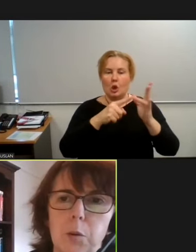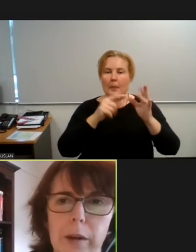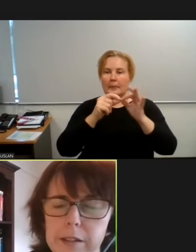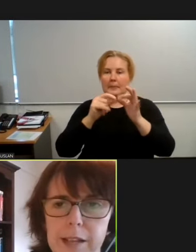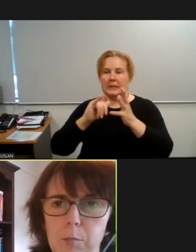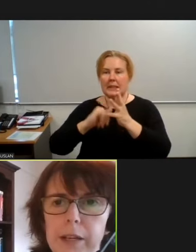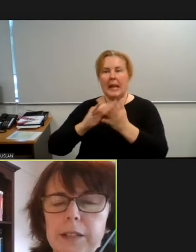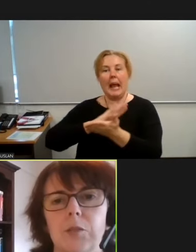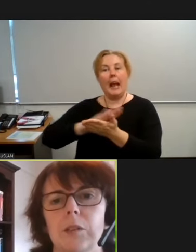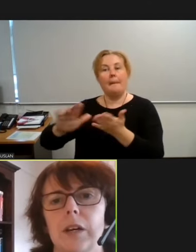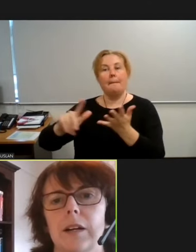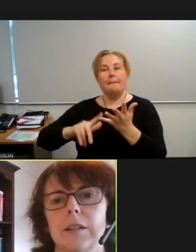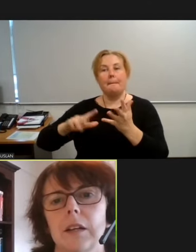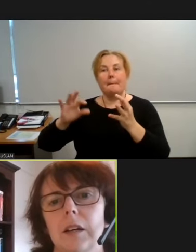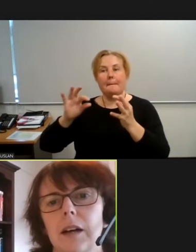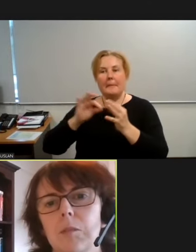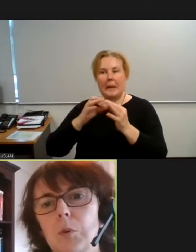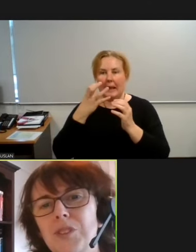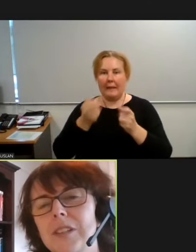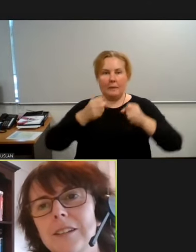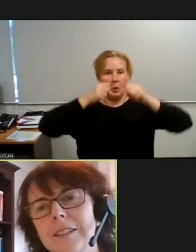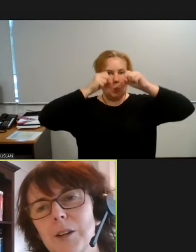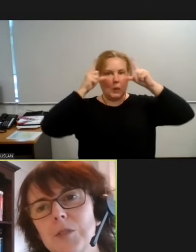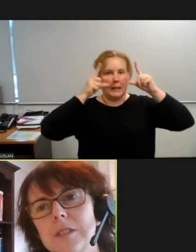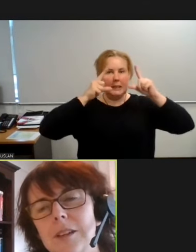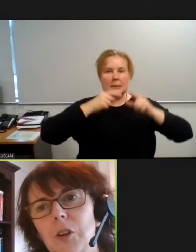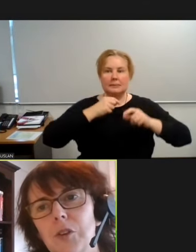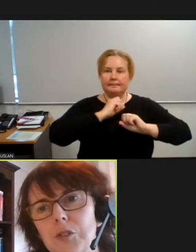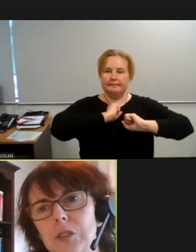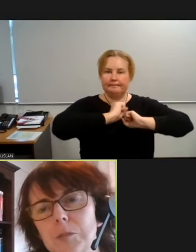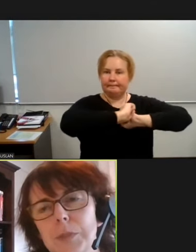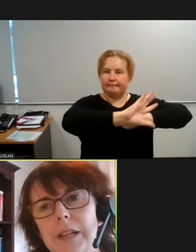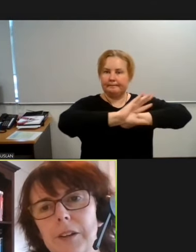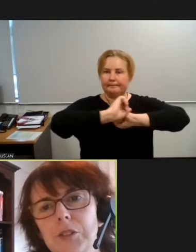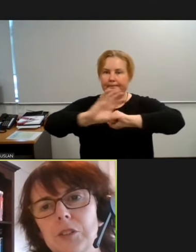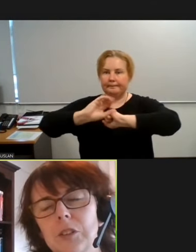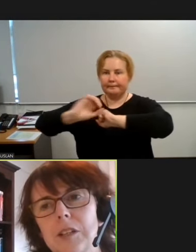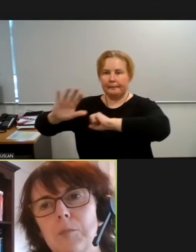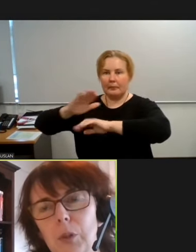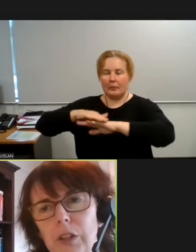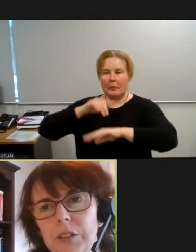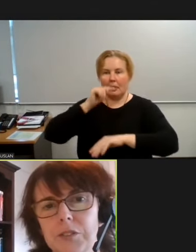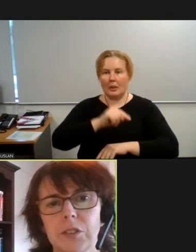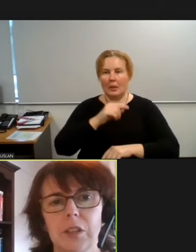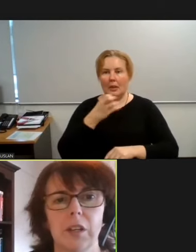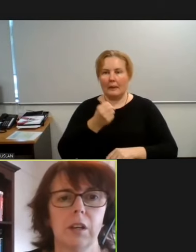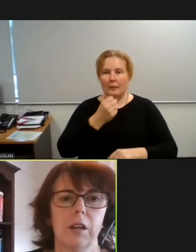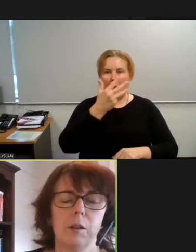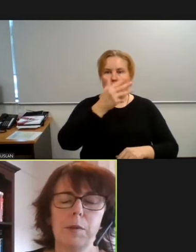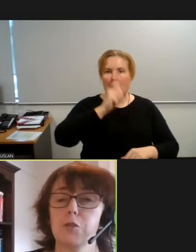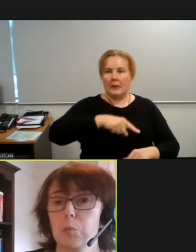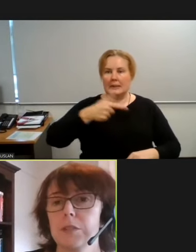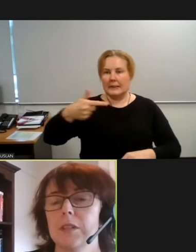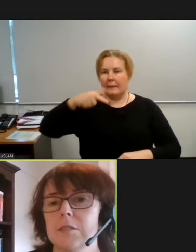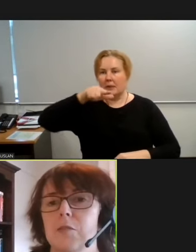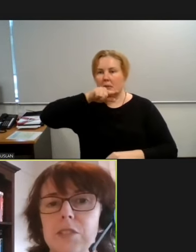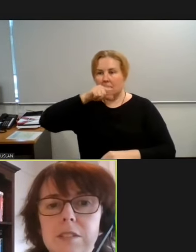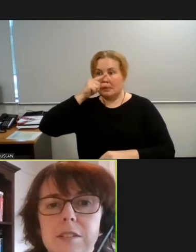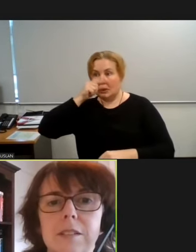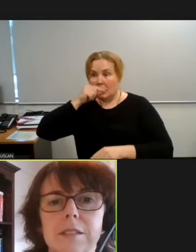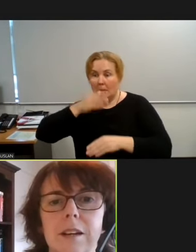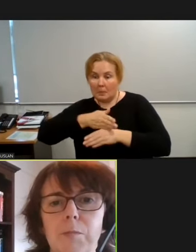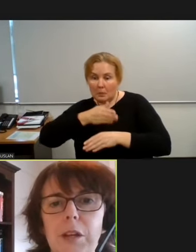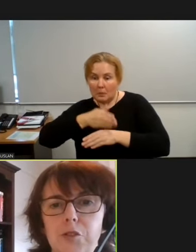and there's been an awareness campaign around that, and more than 9,700 potential employers and job seekers